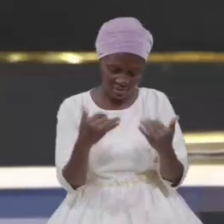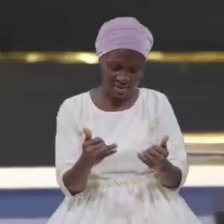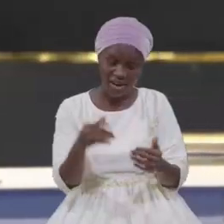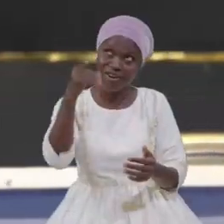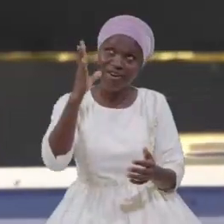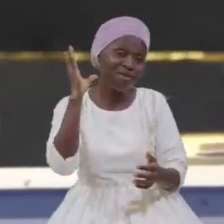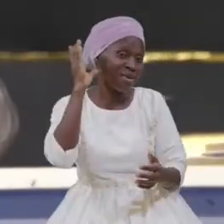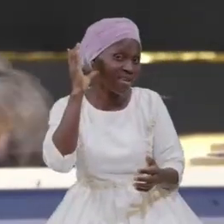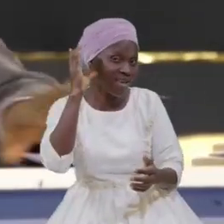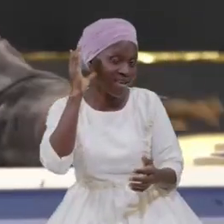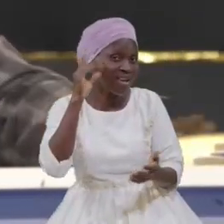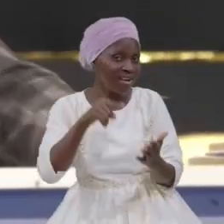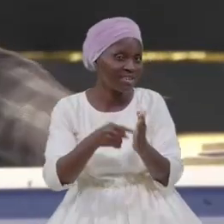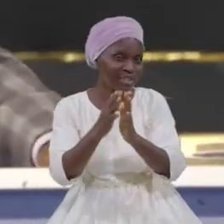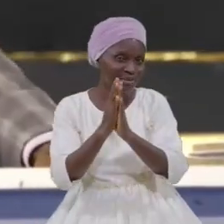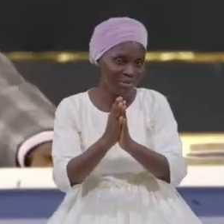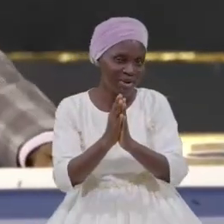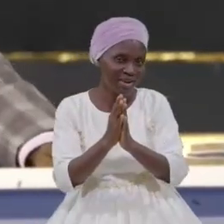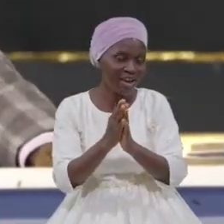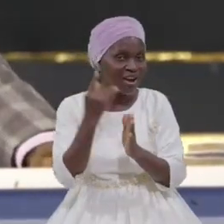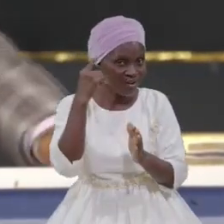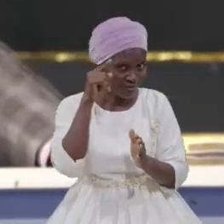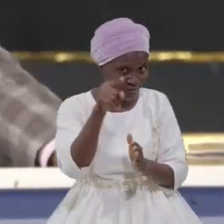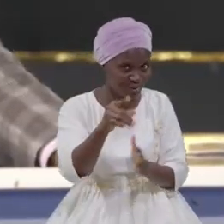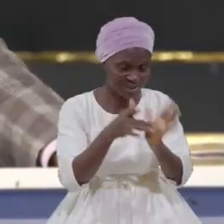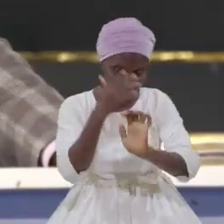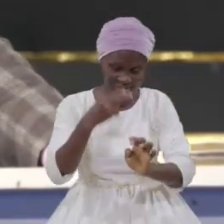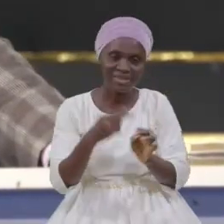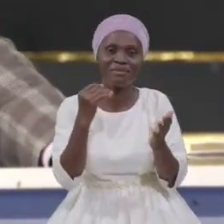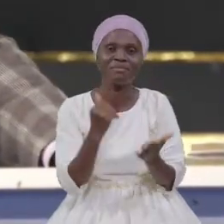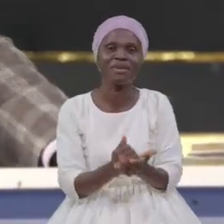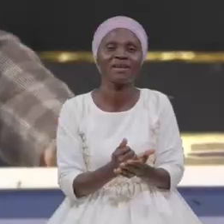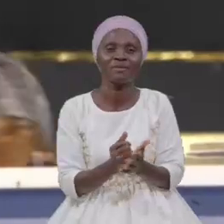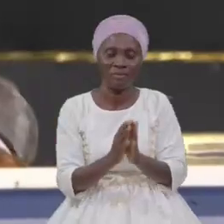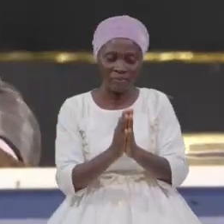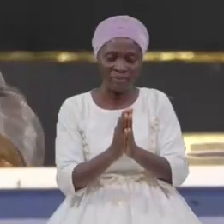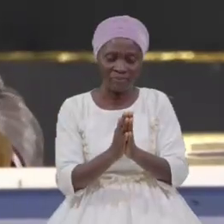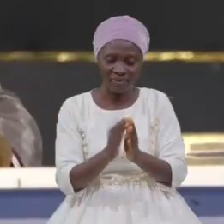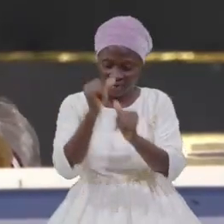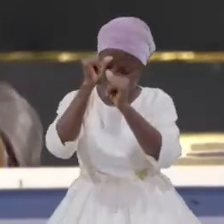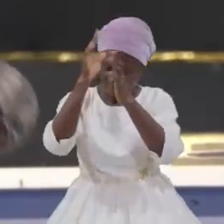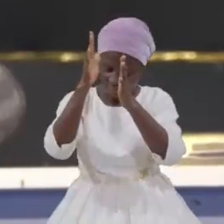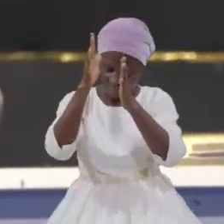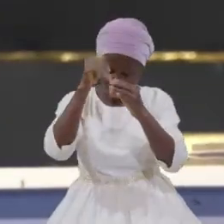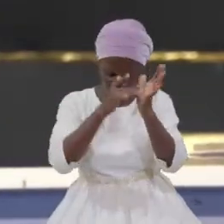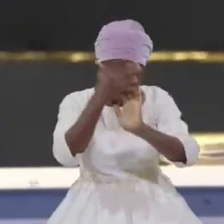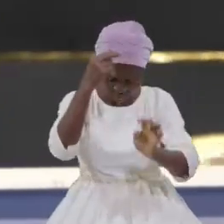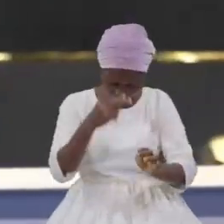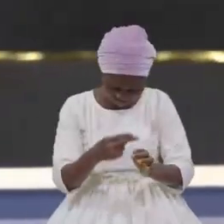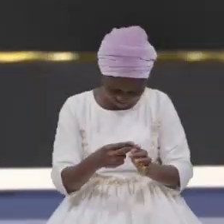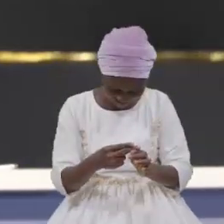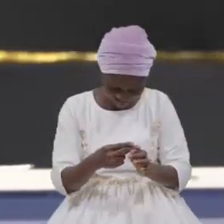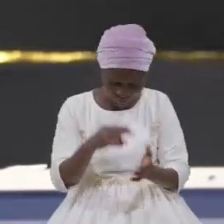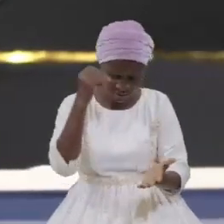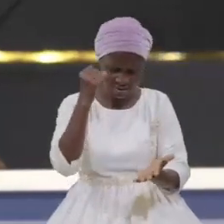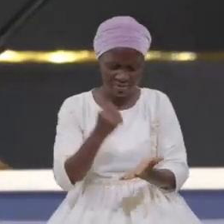hear this prayer on your behalf. Father, in Jesus'